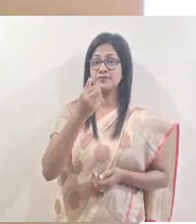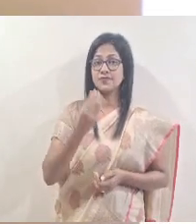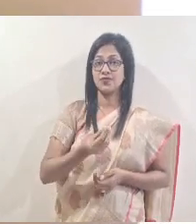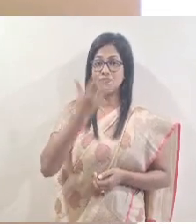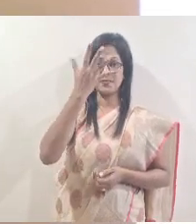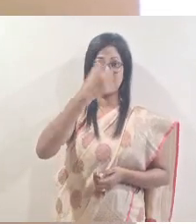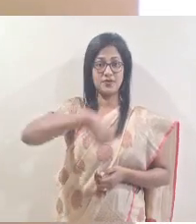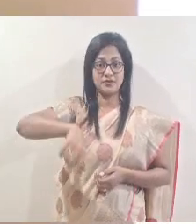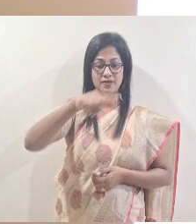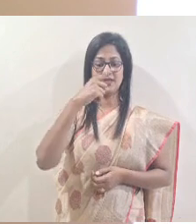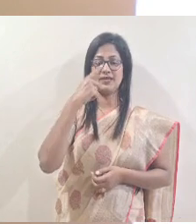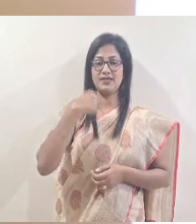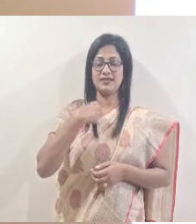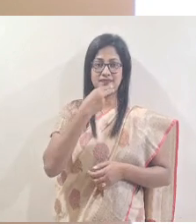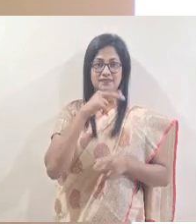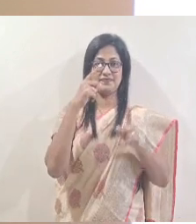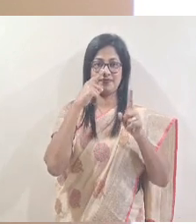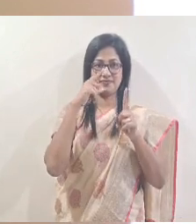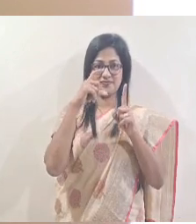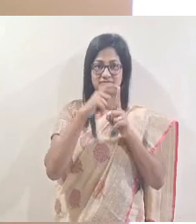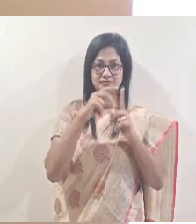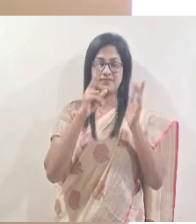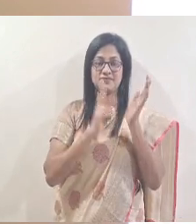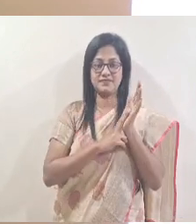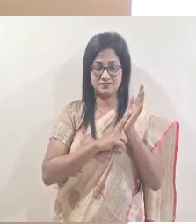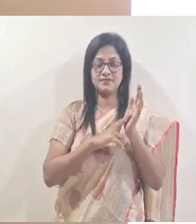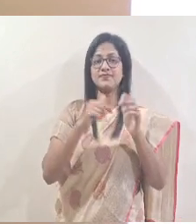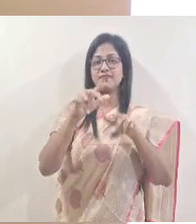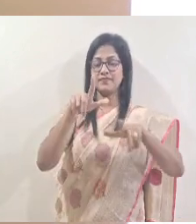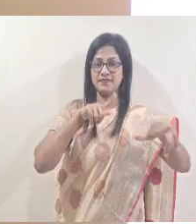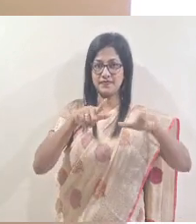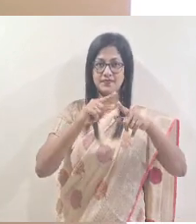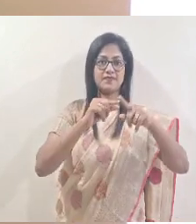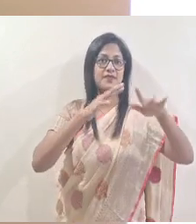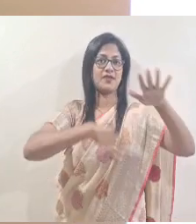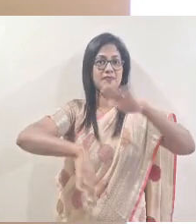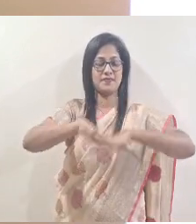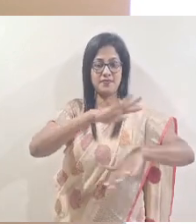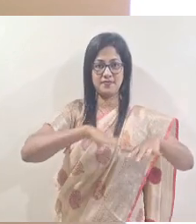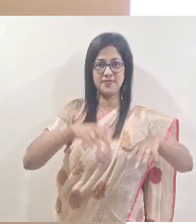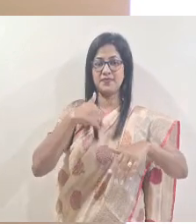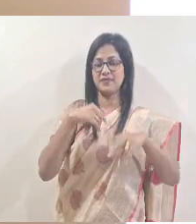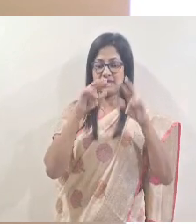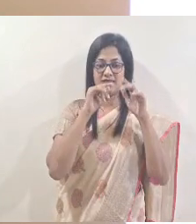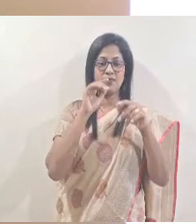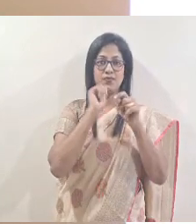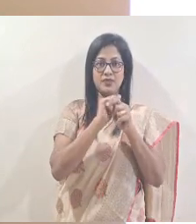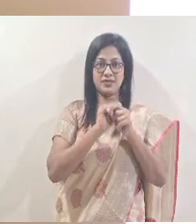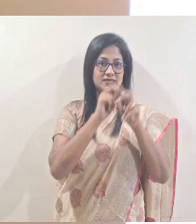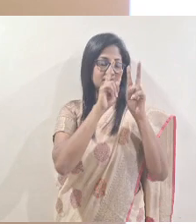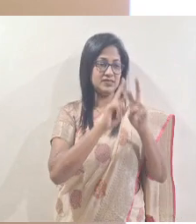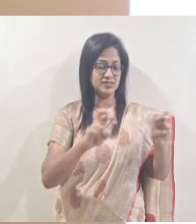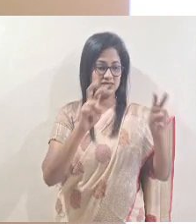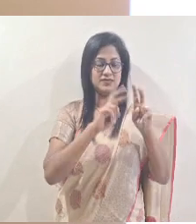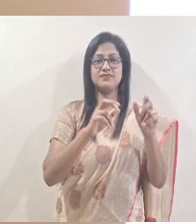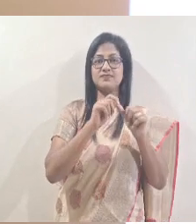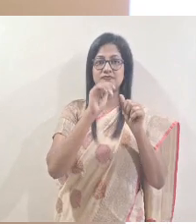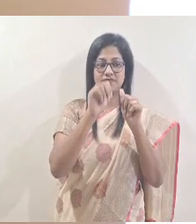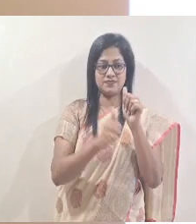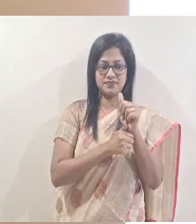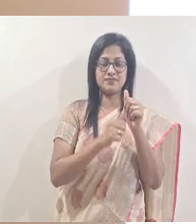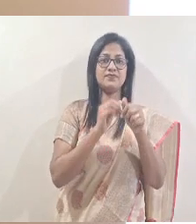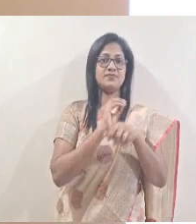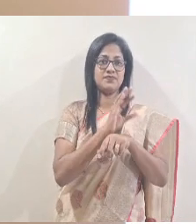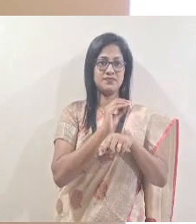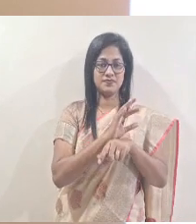Good morning, everyone. I'm Dimple Maria. I'm an architect and planner. I'm working as a research associate in Barrier Free Consultancy